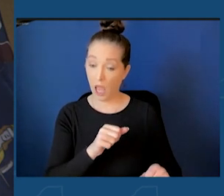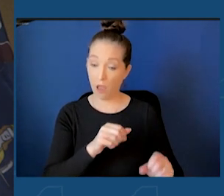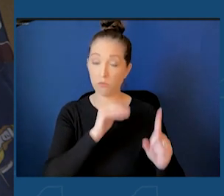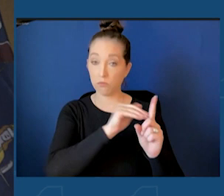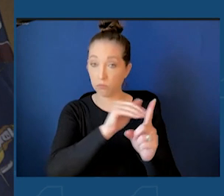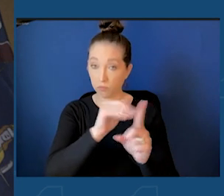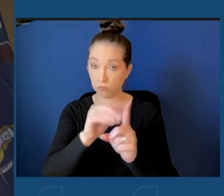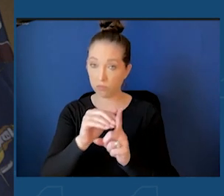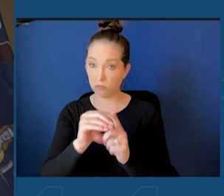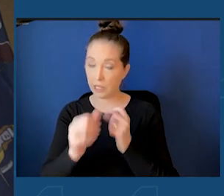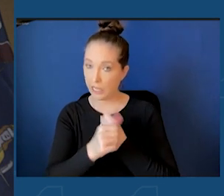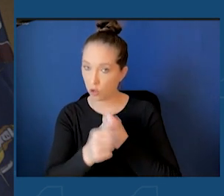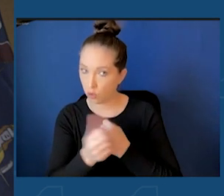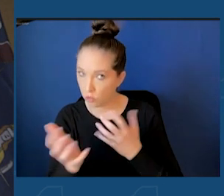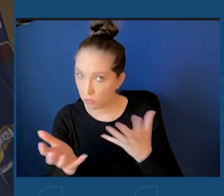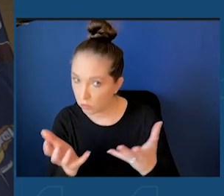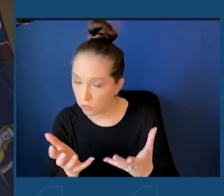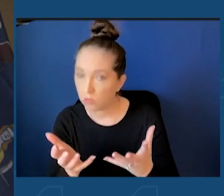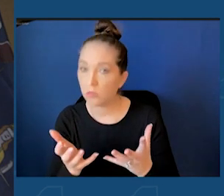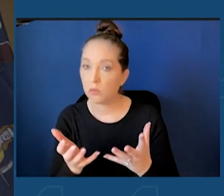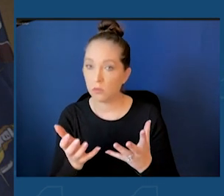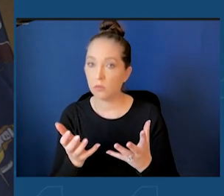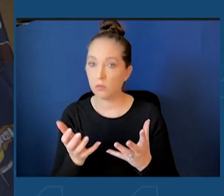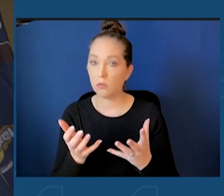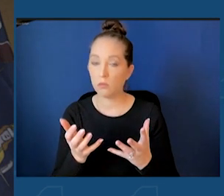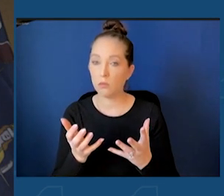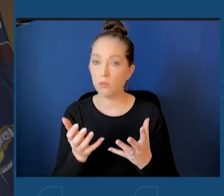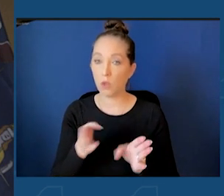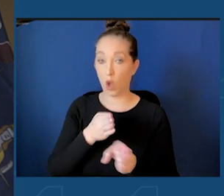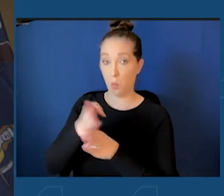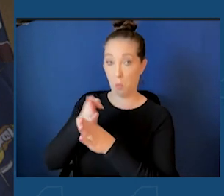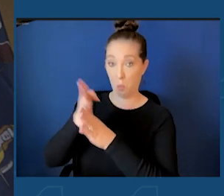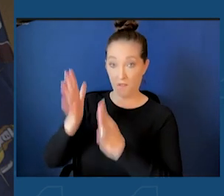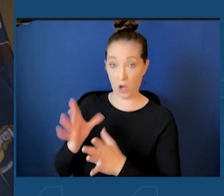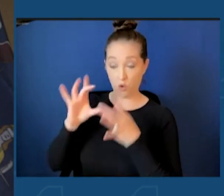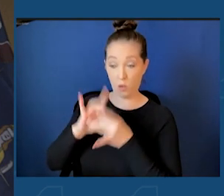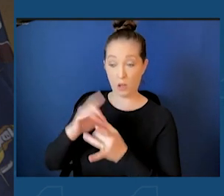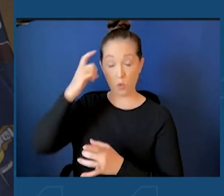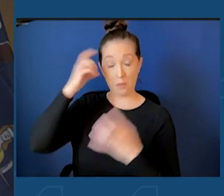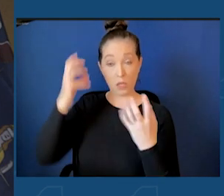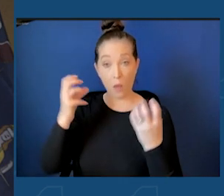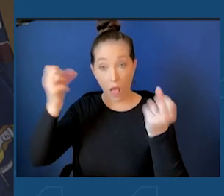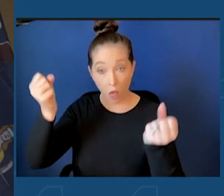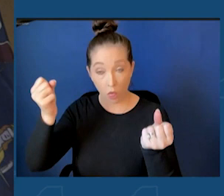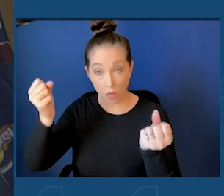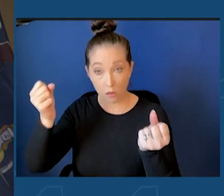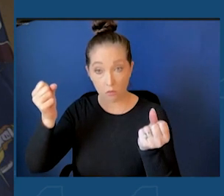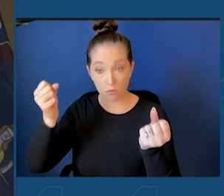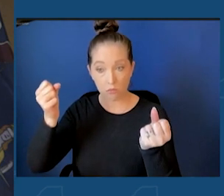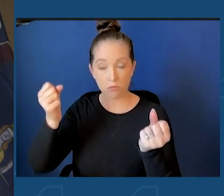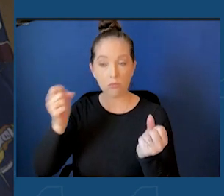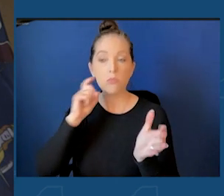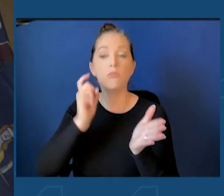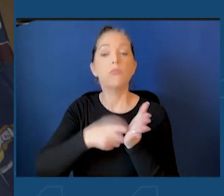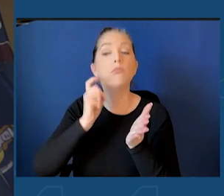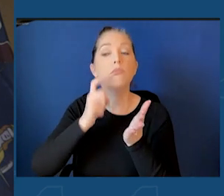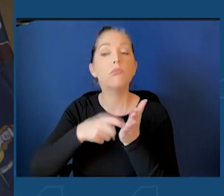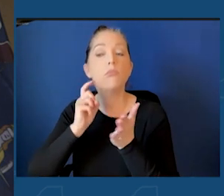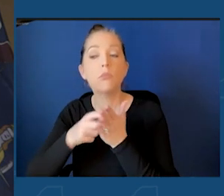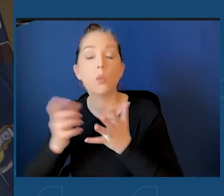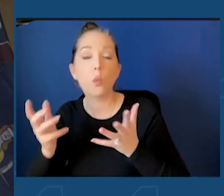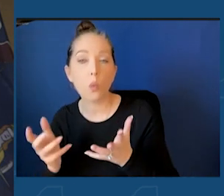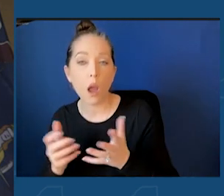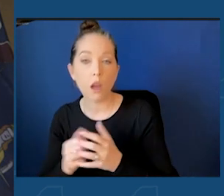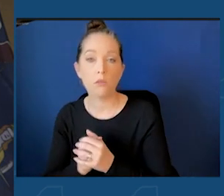there, have professionals in mental health, the signs to look for. I want to bring in the social